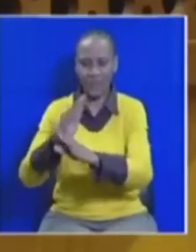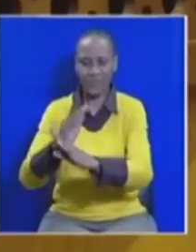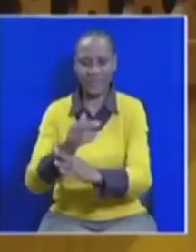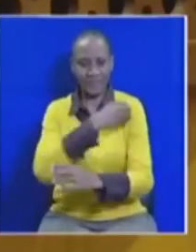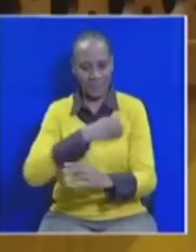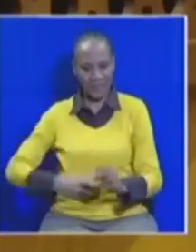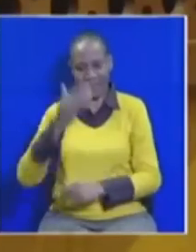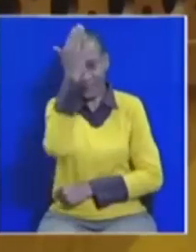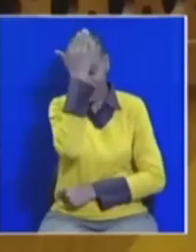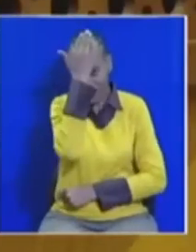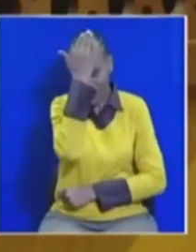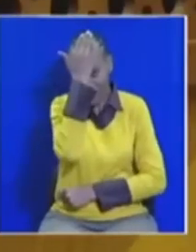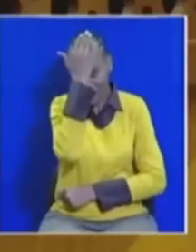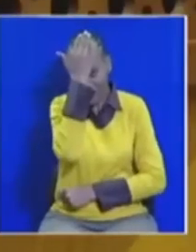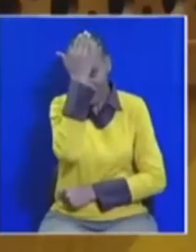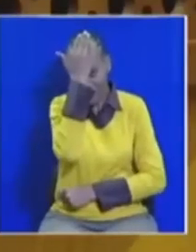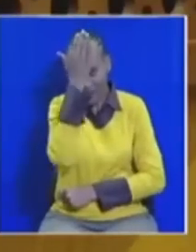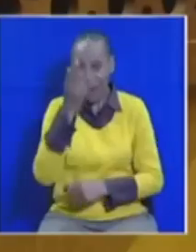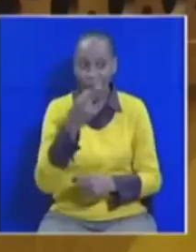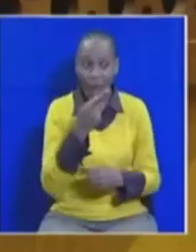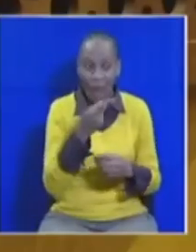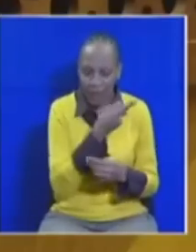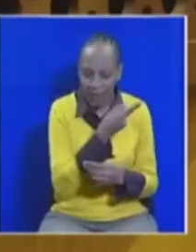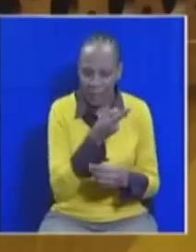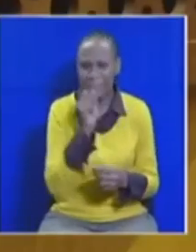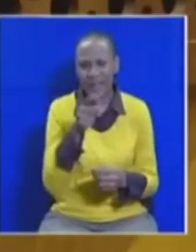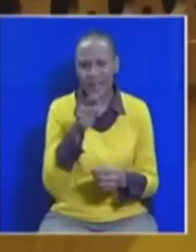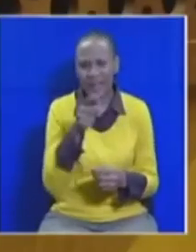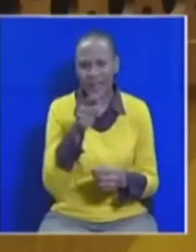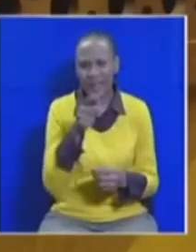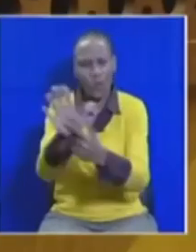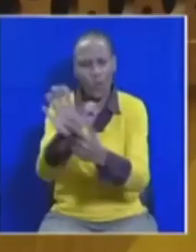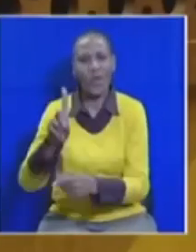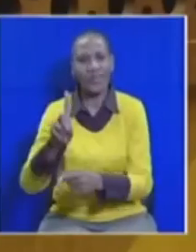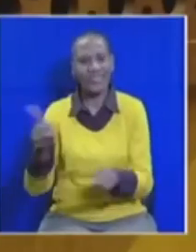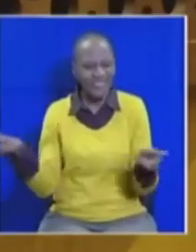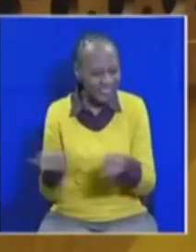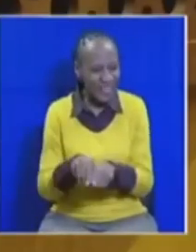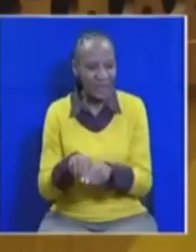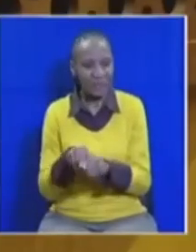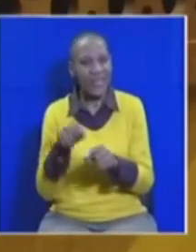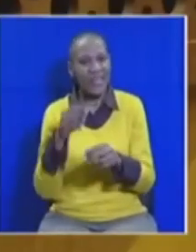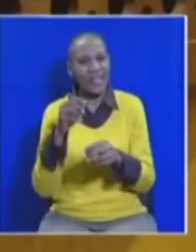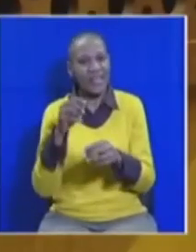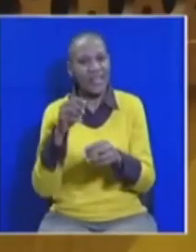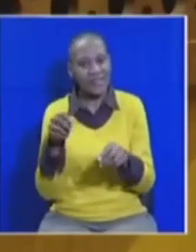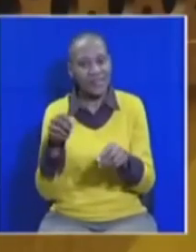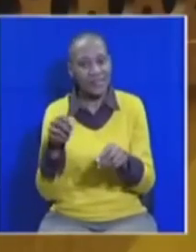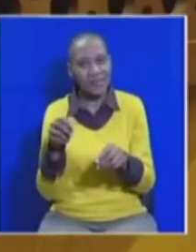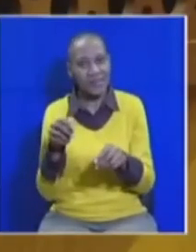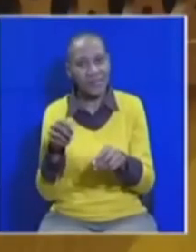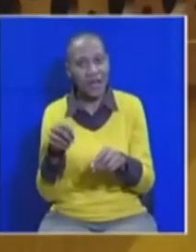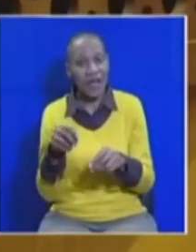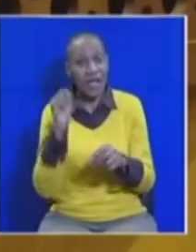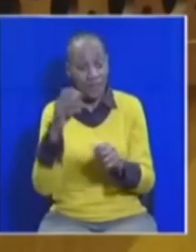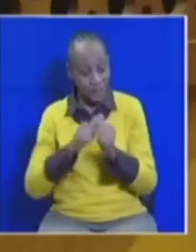they will show that they were all complicit in the spread of the disease. Because in rallying behind President